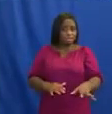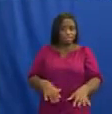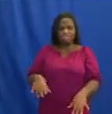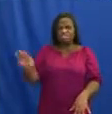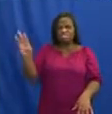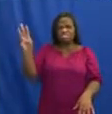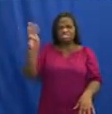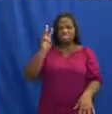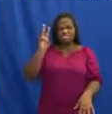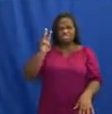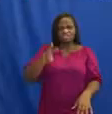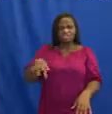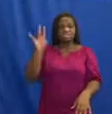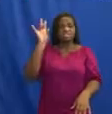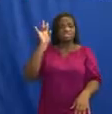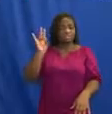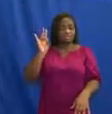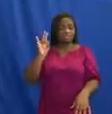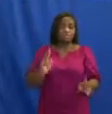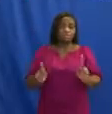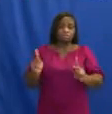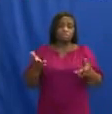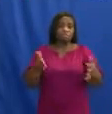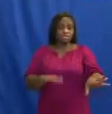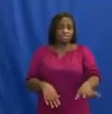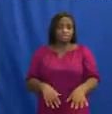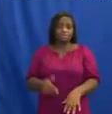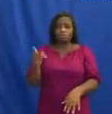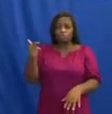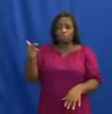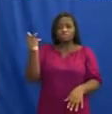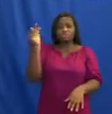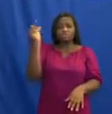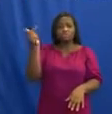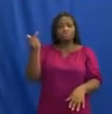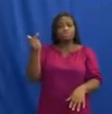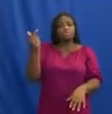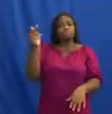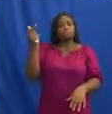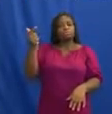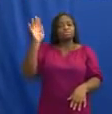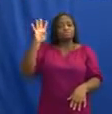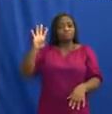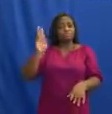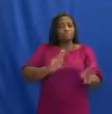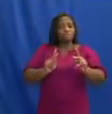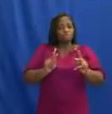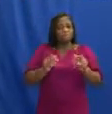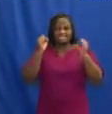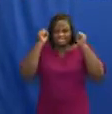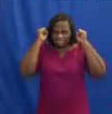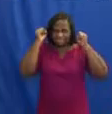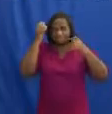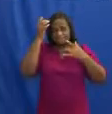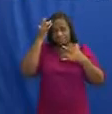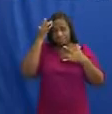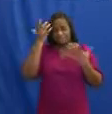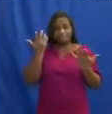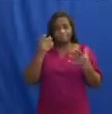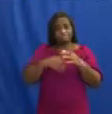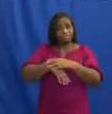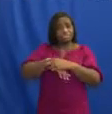to 607, and 24 persons are critically ill. Out